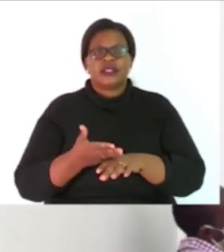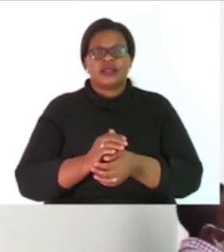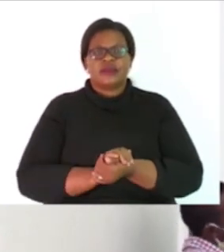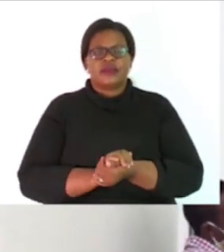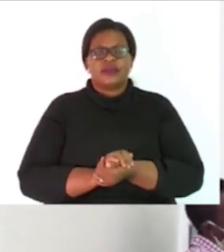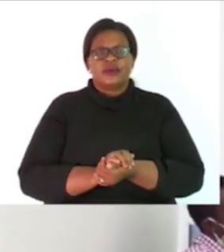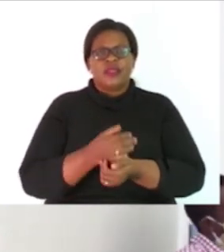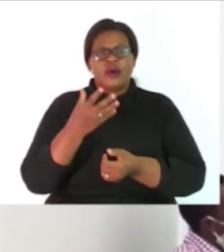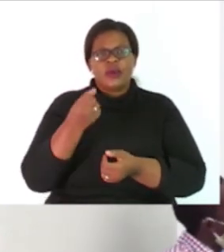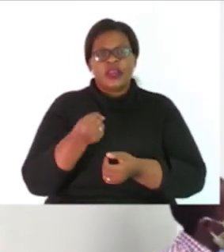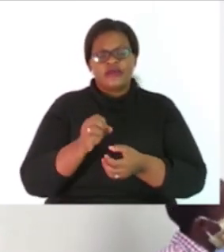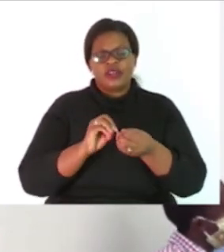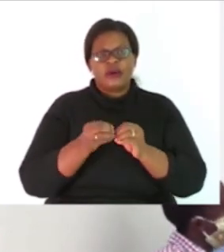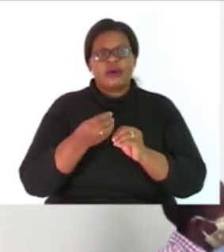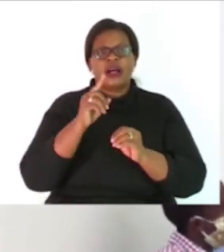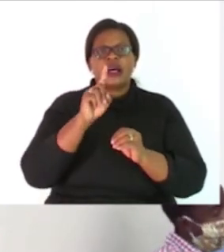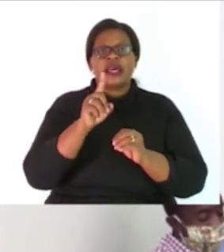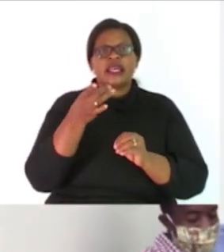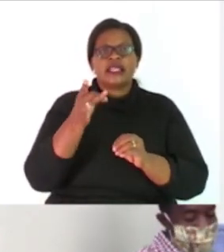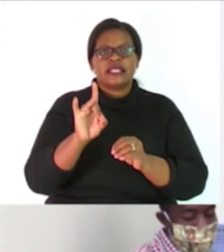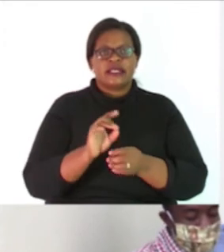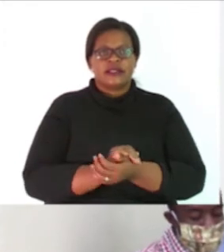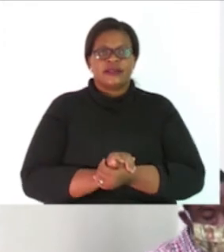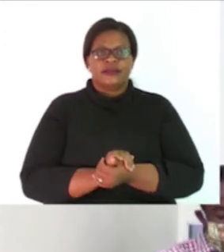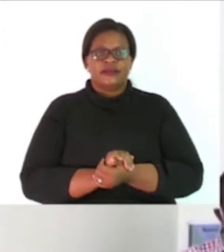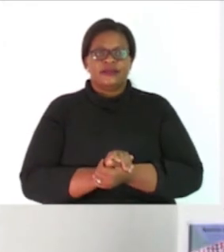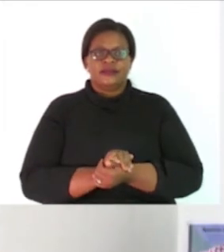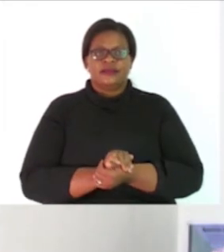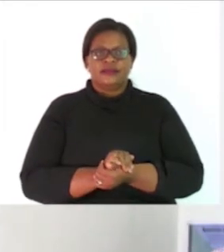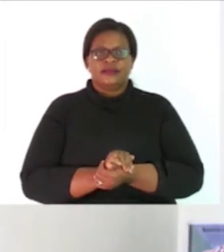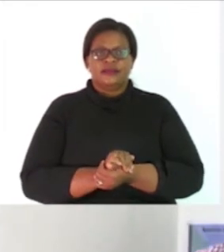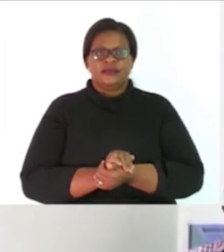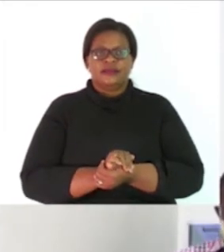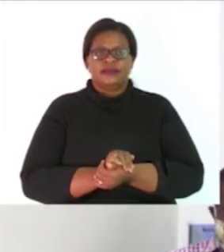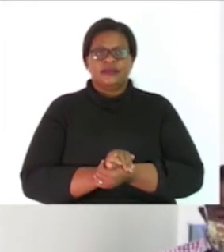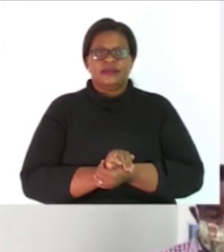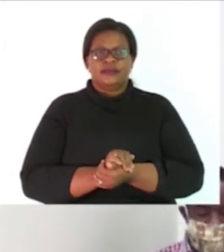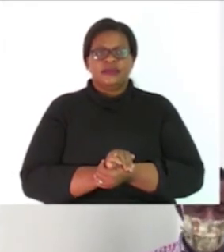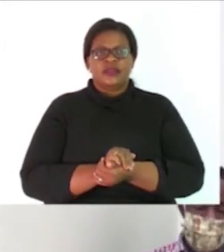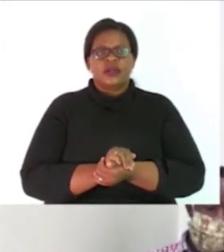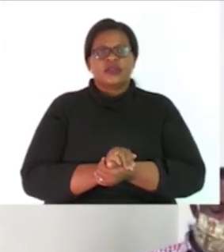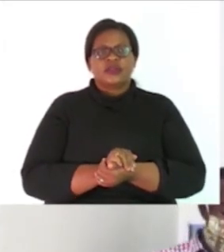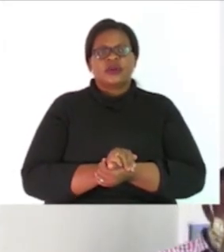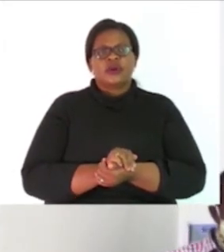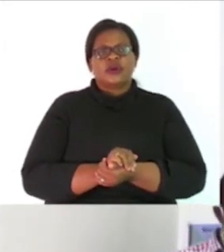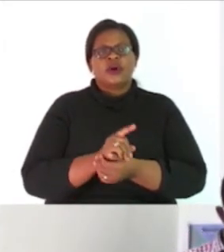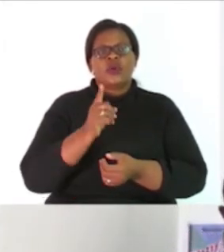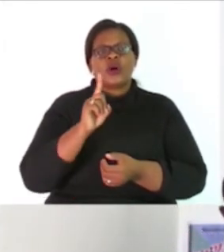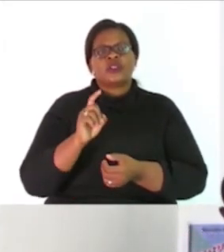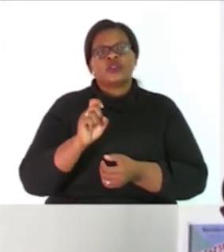Here we have a number 18. All right? Now, what I want us to discover is what we